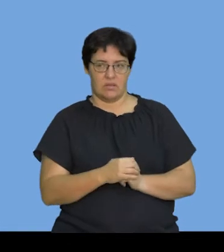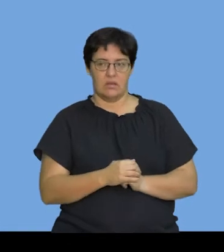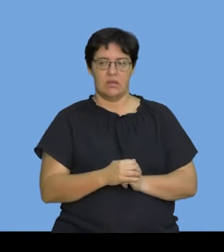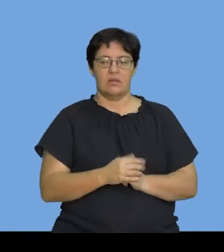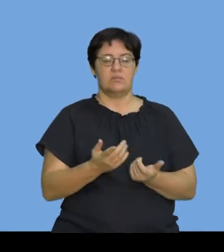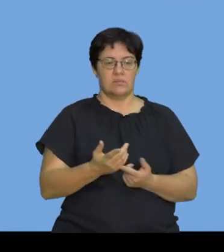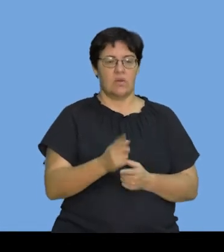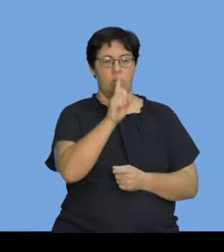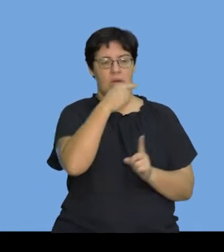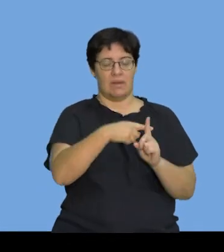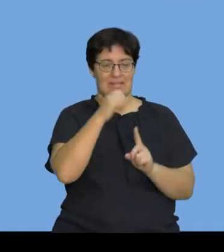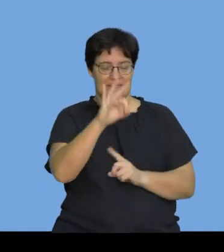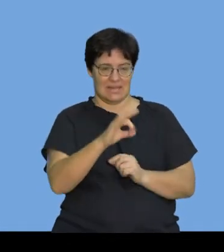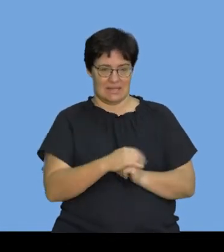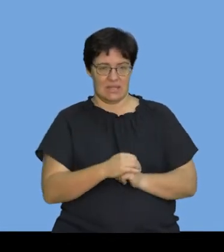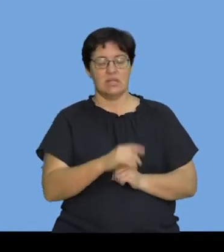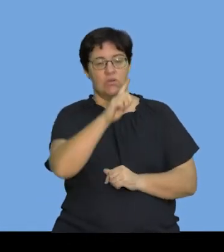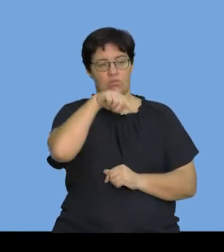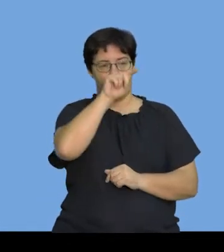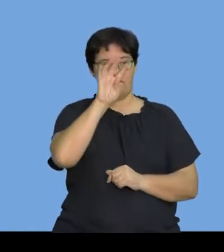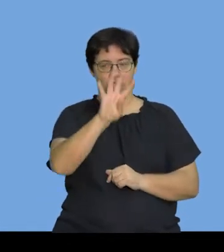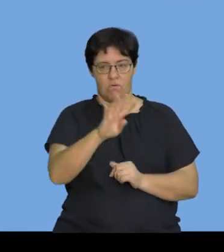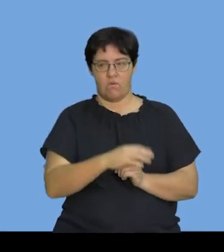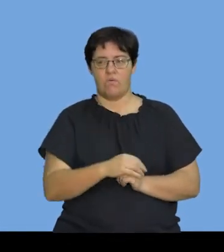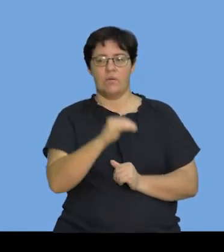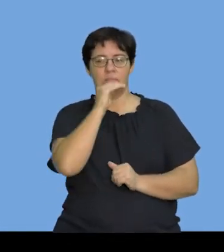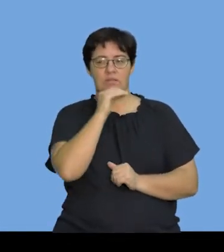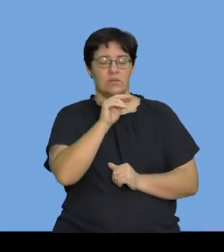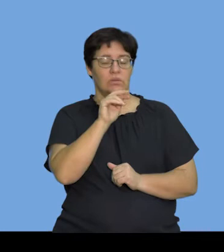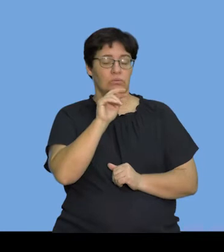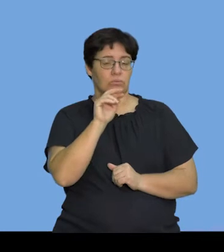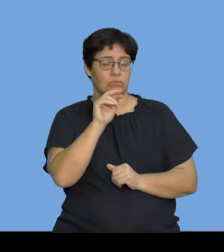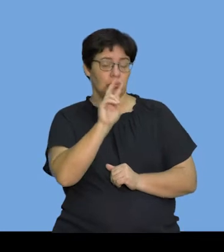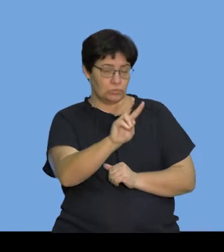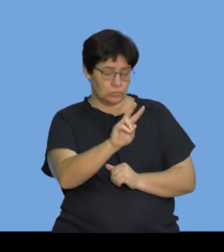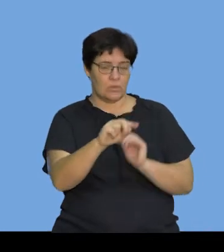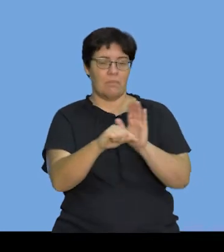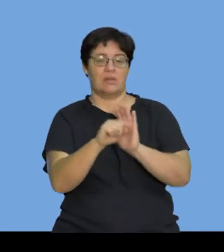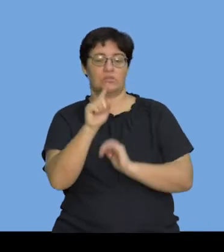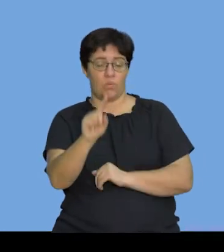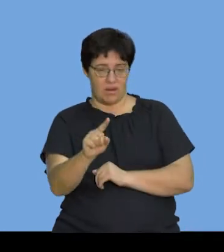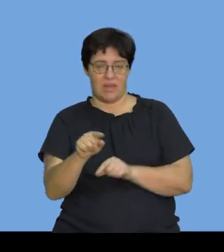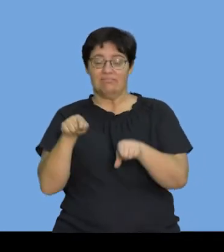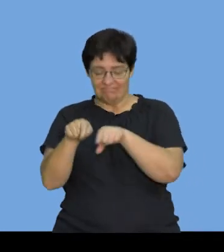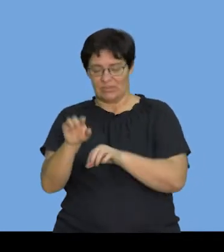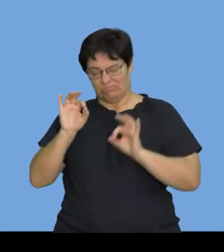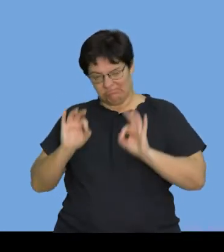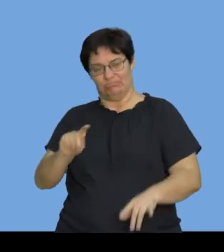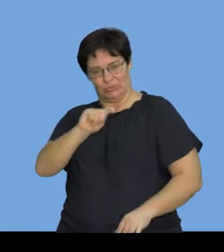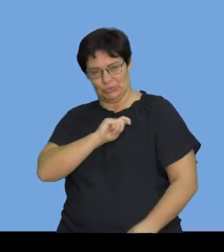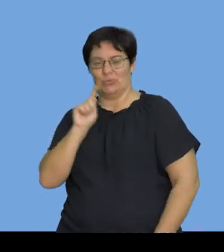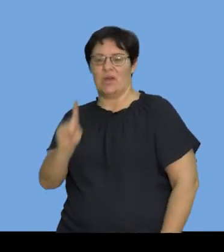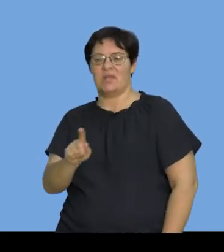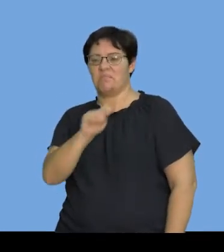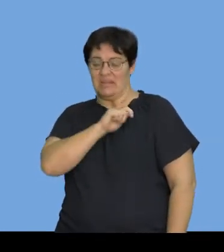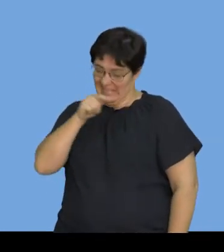3 is the same as square root of 4, which is 2 minus 1. It is definitely equal to 1. So 1 will be equal to